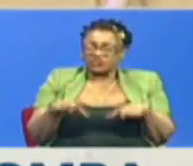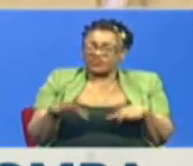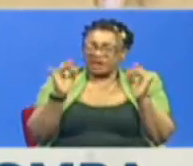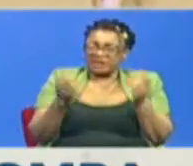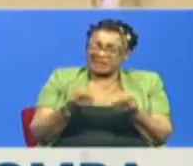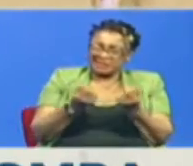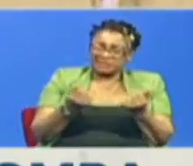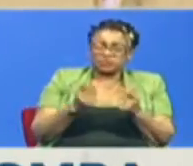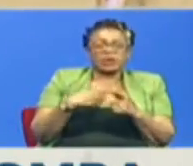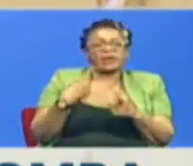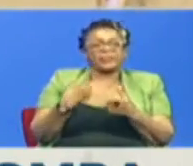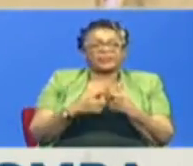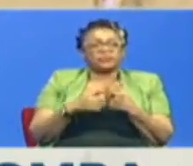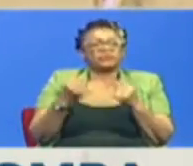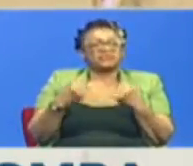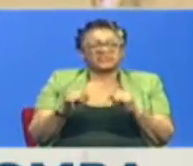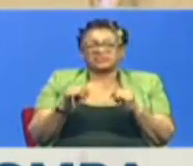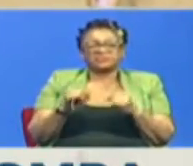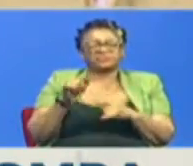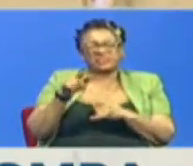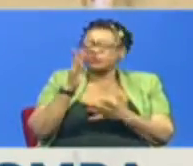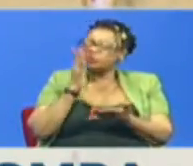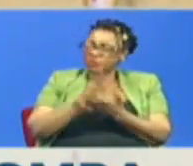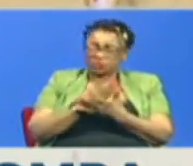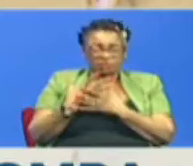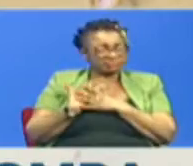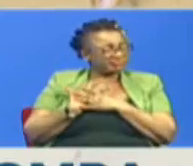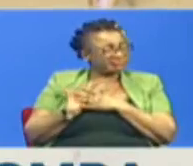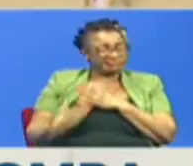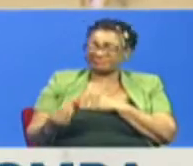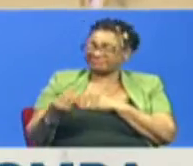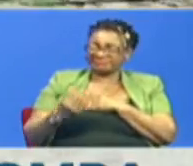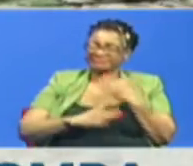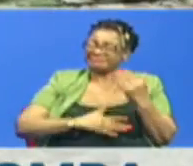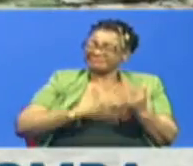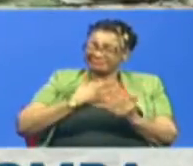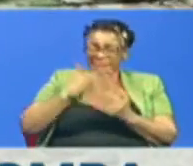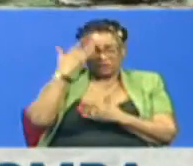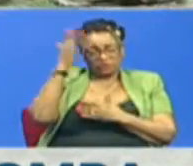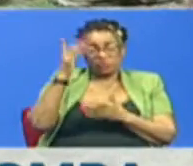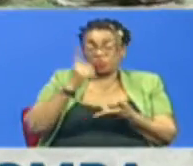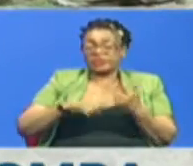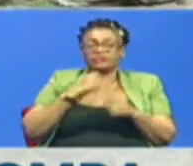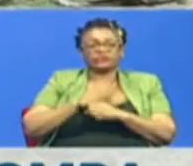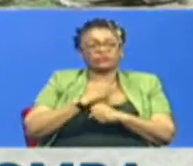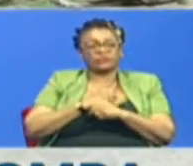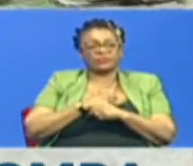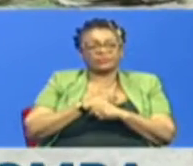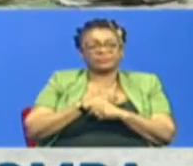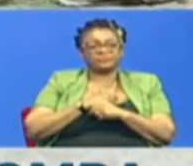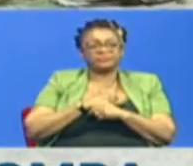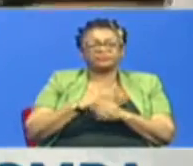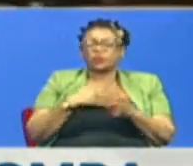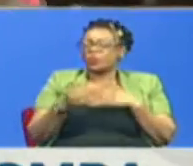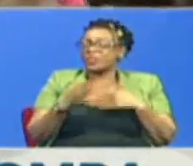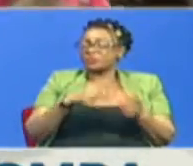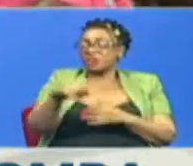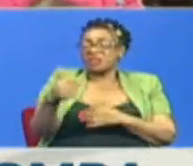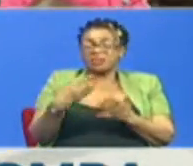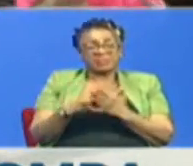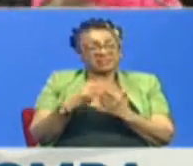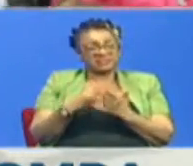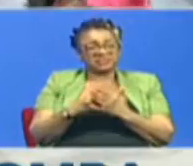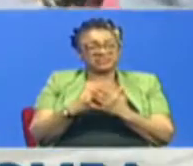such things. This is basak. We are sad. We are mad. We don't know what to do. With no alternative source of income in the face of an